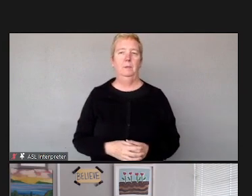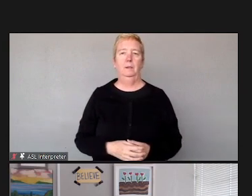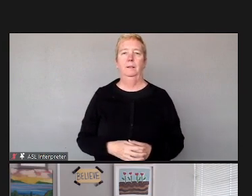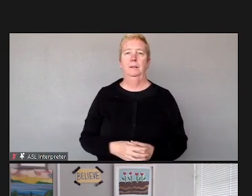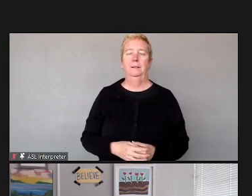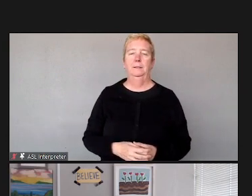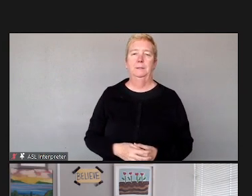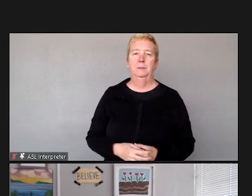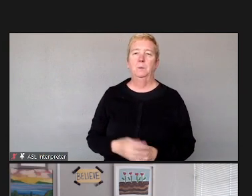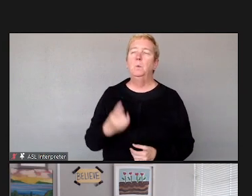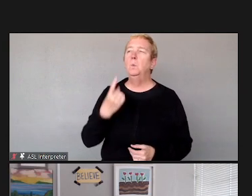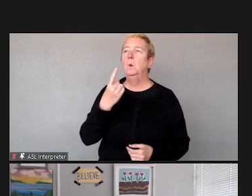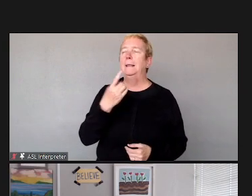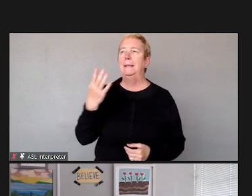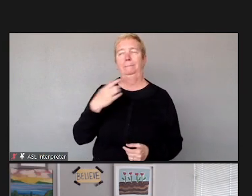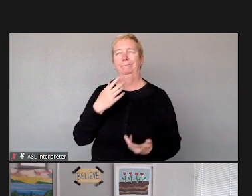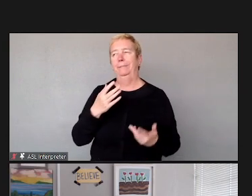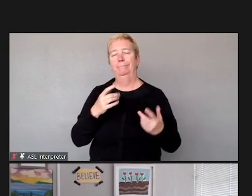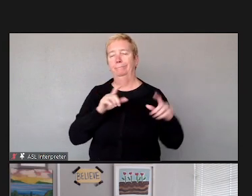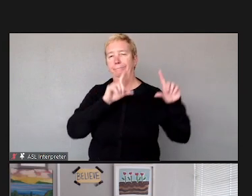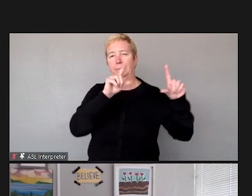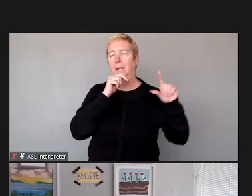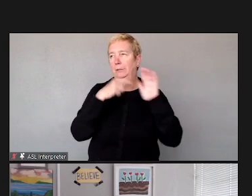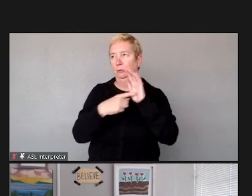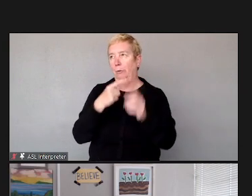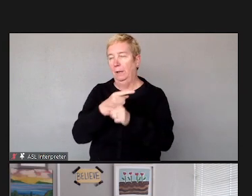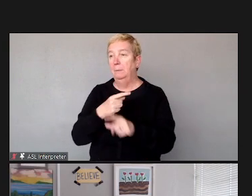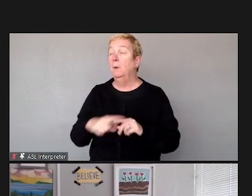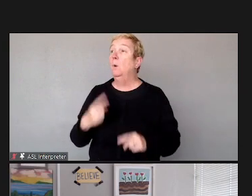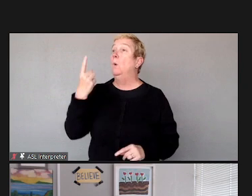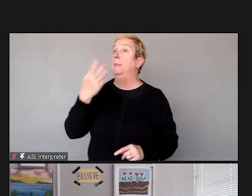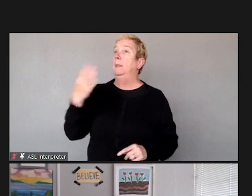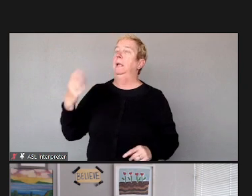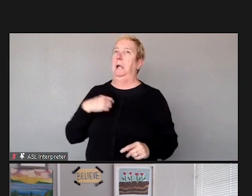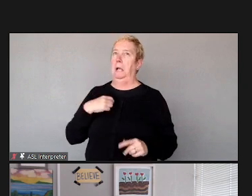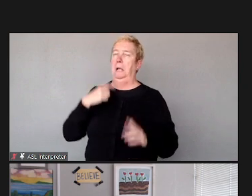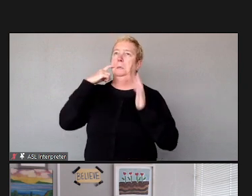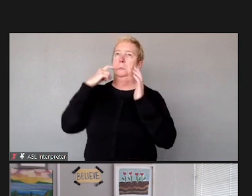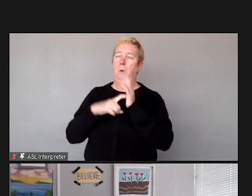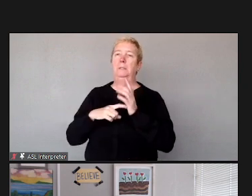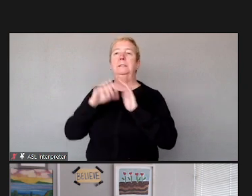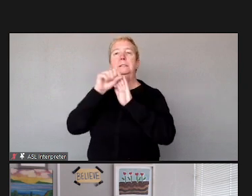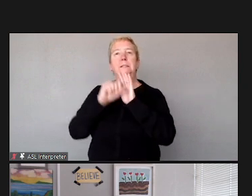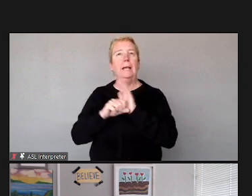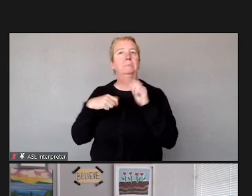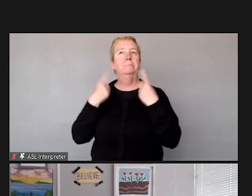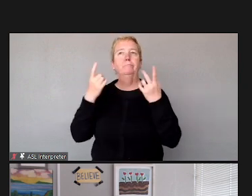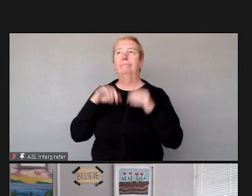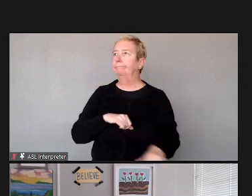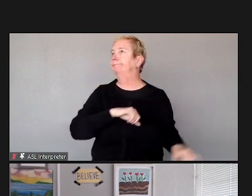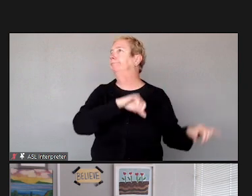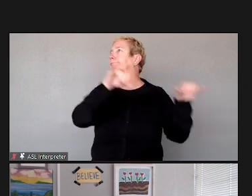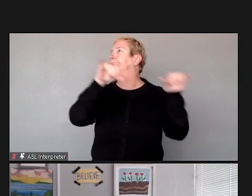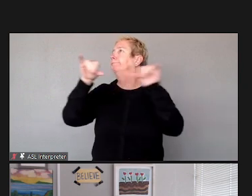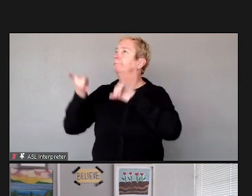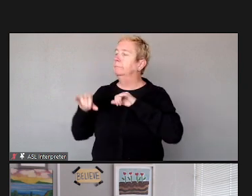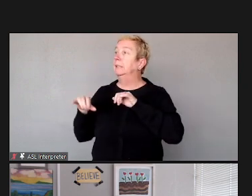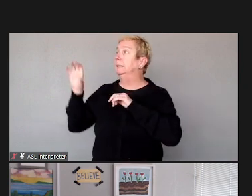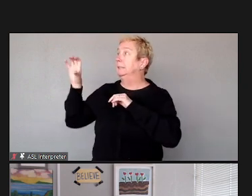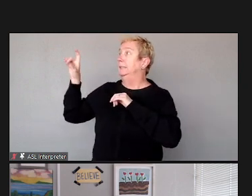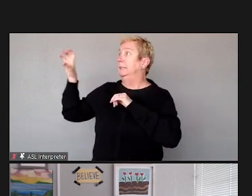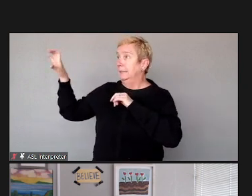display, but one thing we have seen is that the state has been pretty homogeneous. The CDC data does divide it up